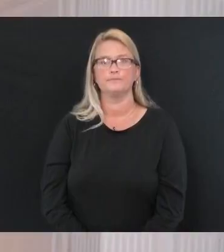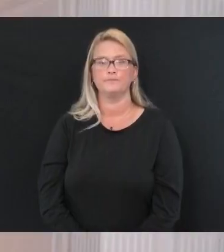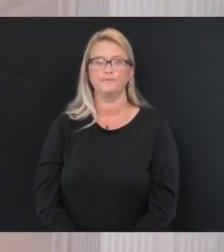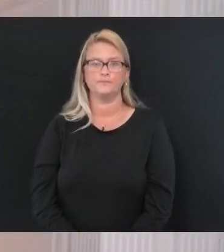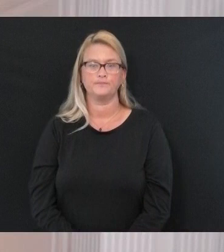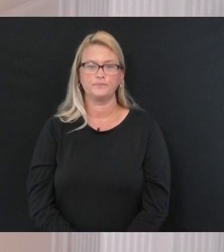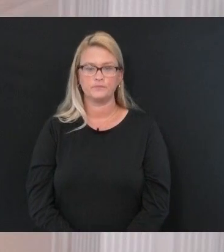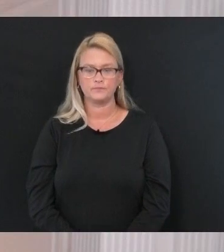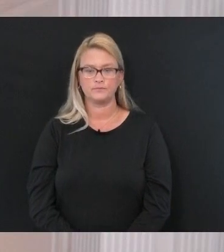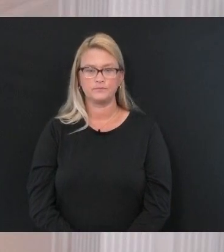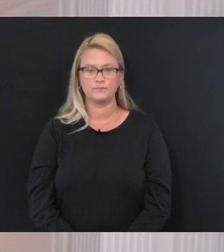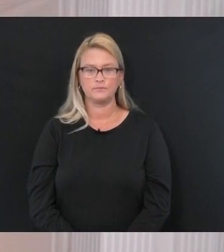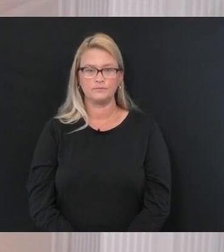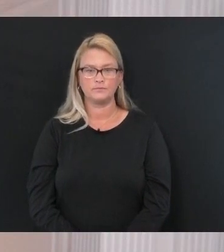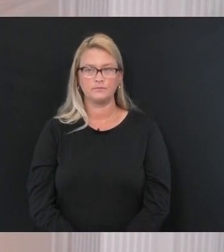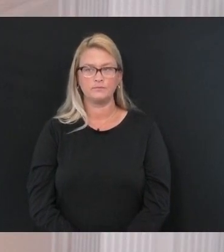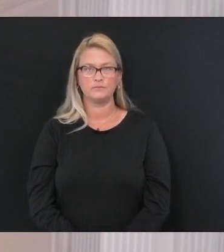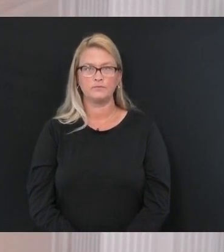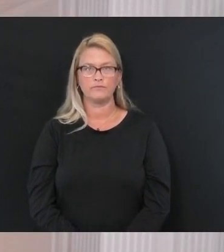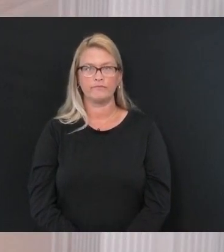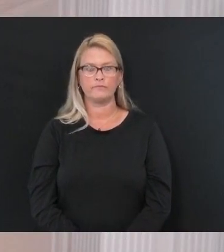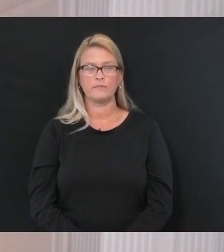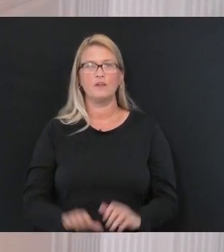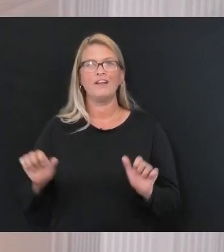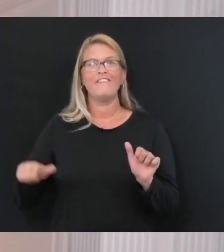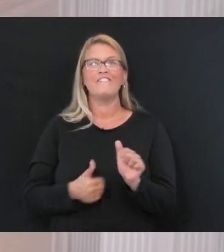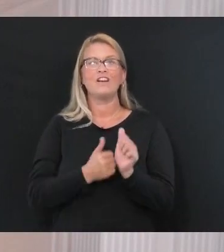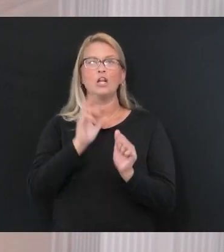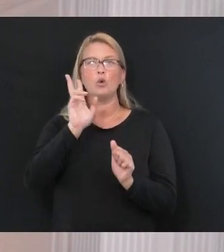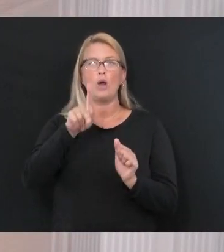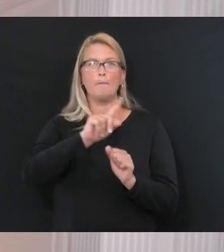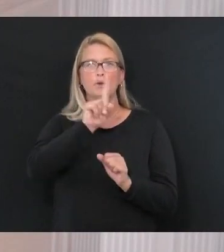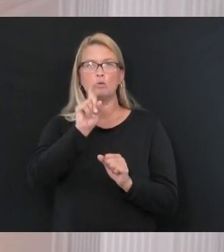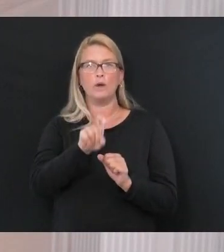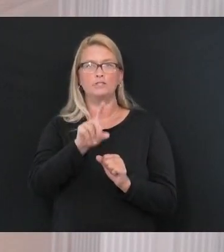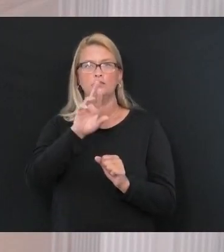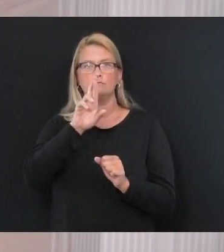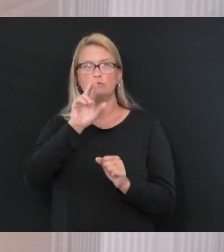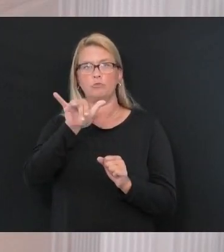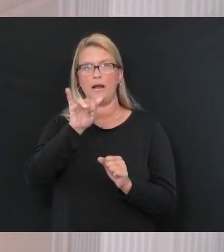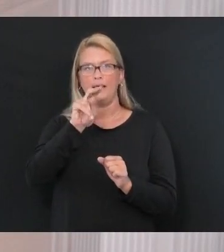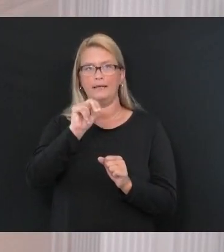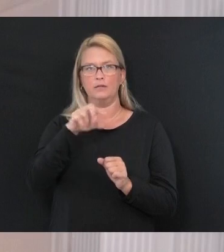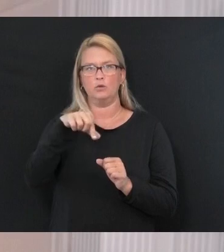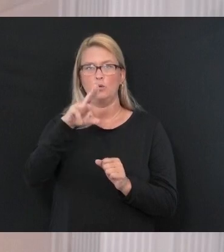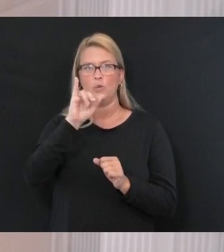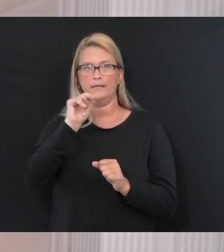All right, thank you, Paul. We have one follow-up question from Ryan Quinn with the Charleston Gazette-Mail.